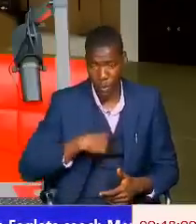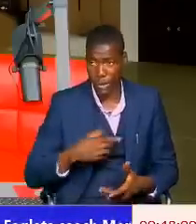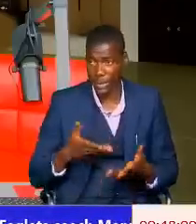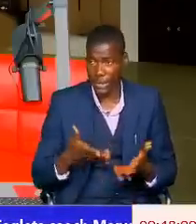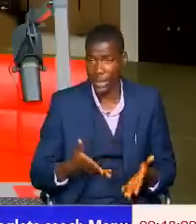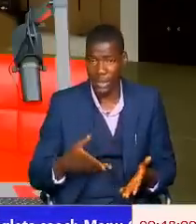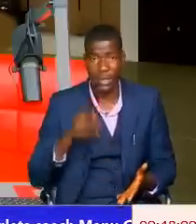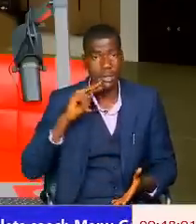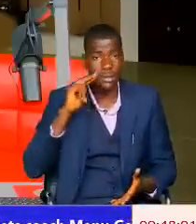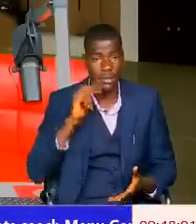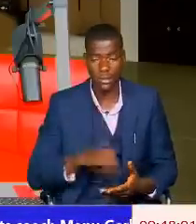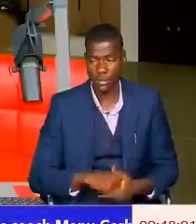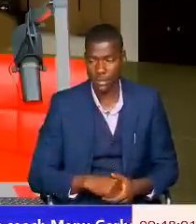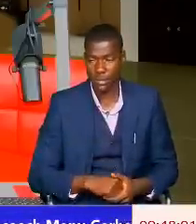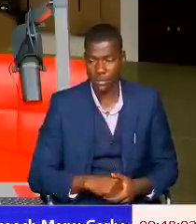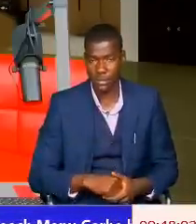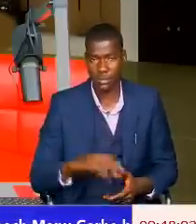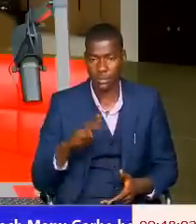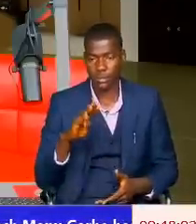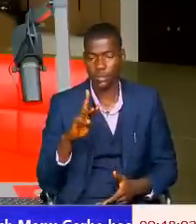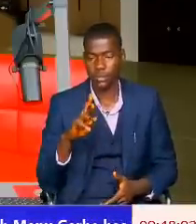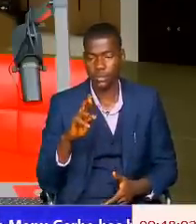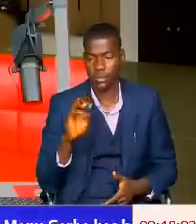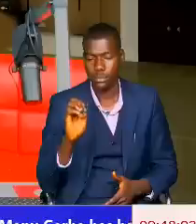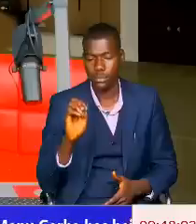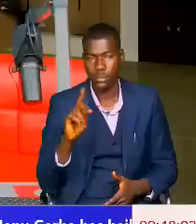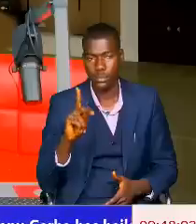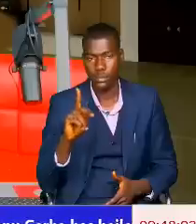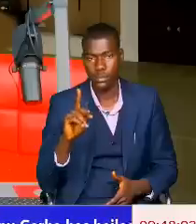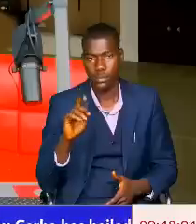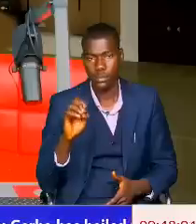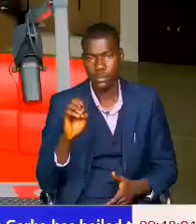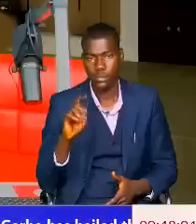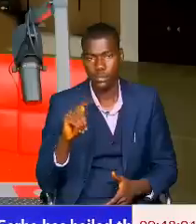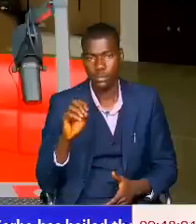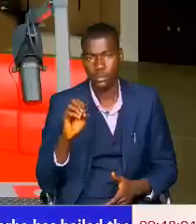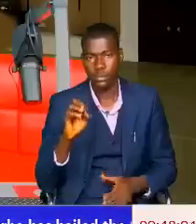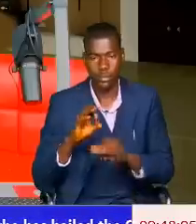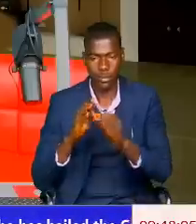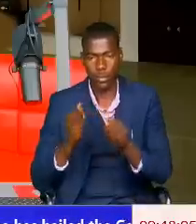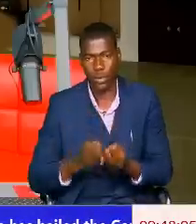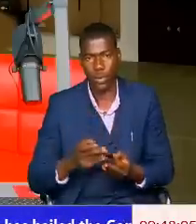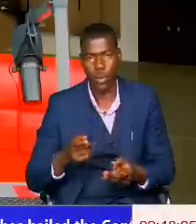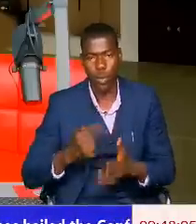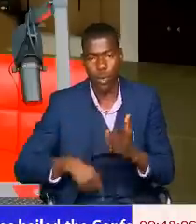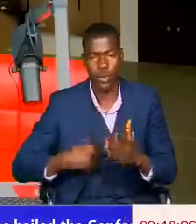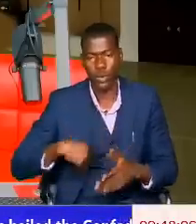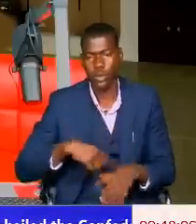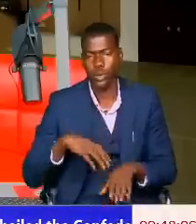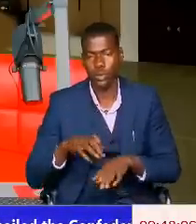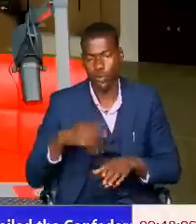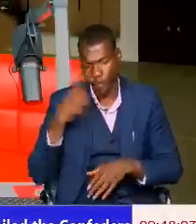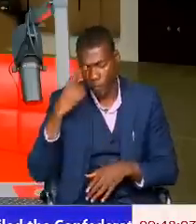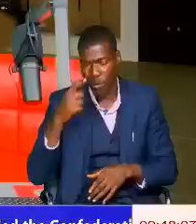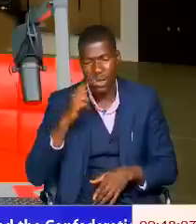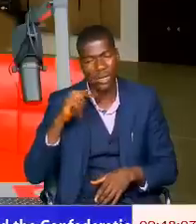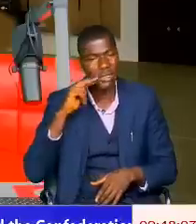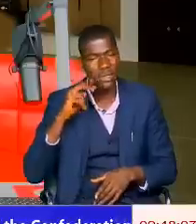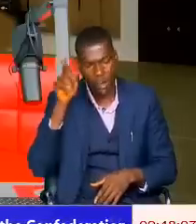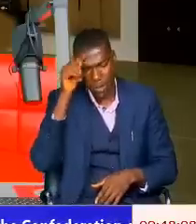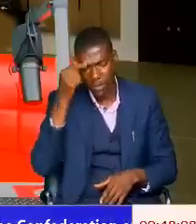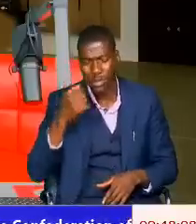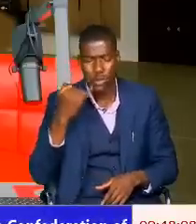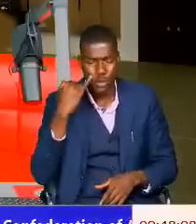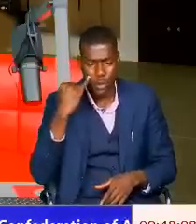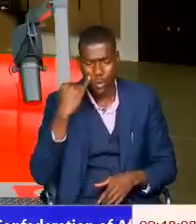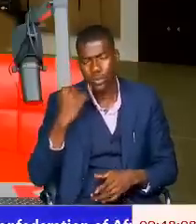for Nigeria, as Brekete Family, waiting with they do for Nigerian government. Nigerian government is supposed to even appreciate